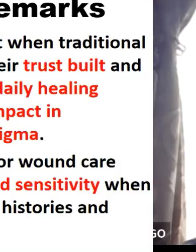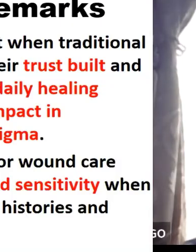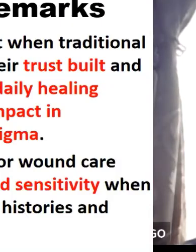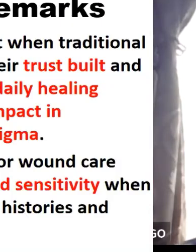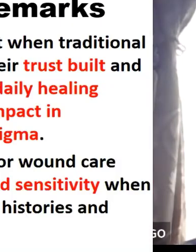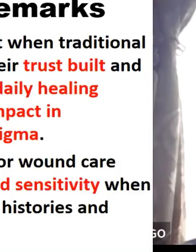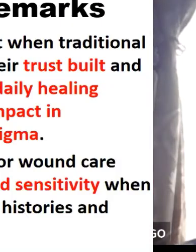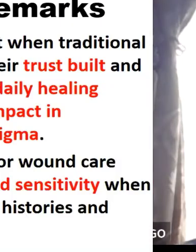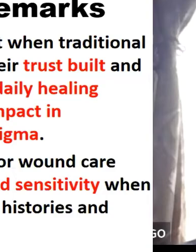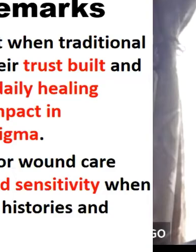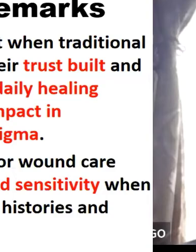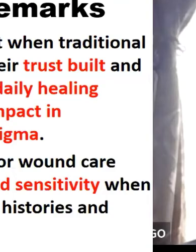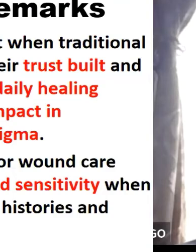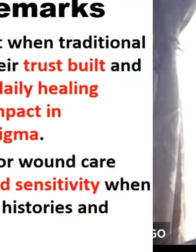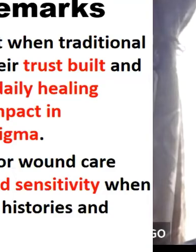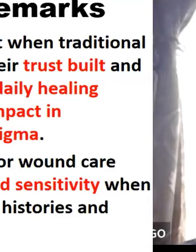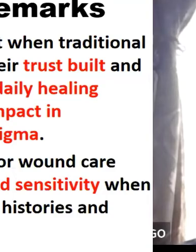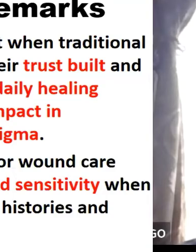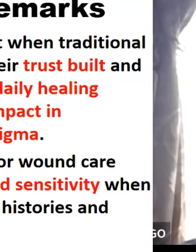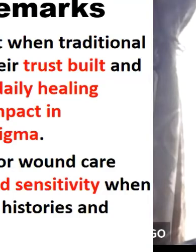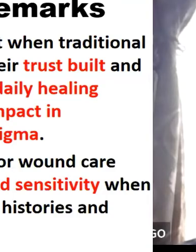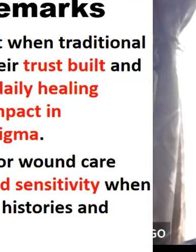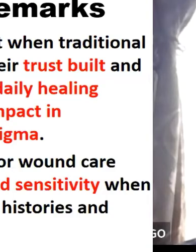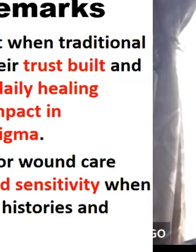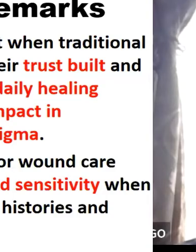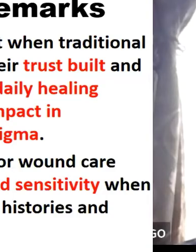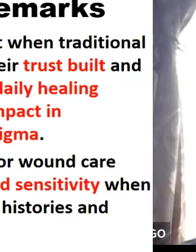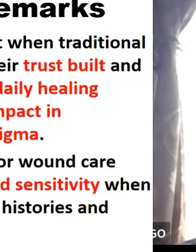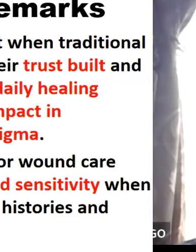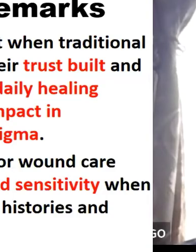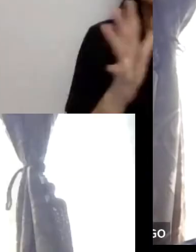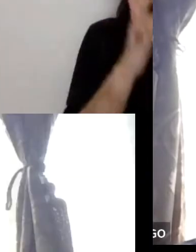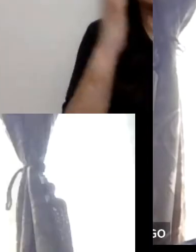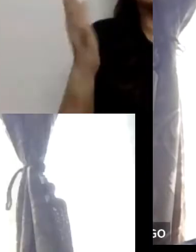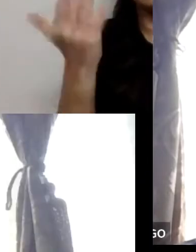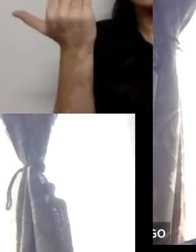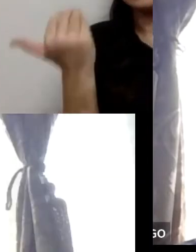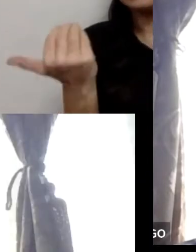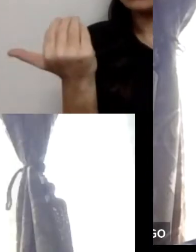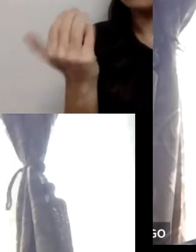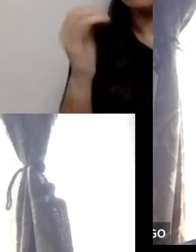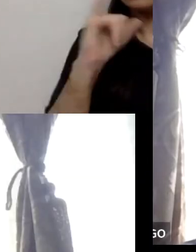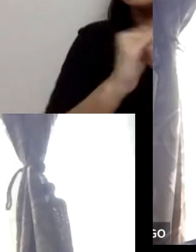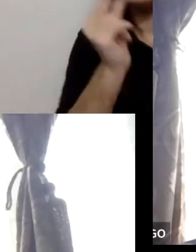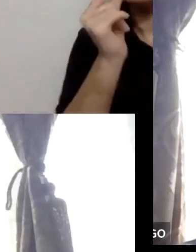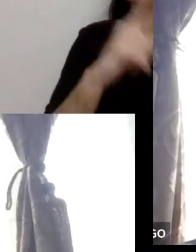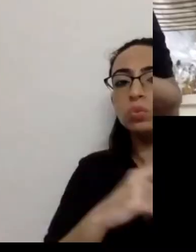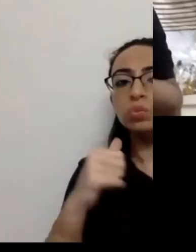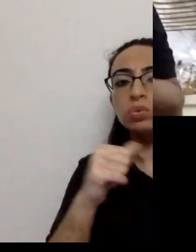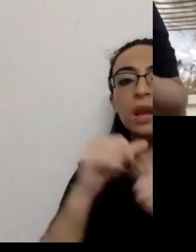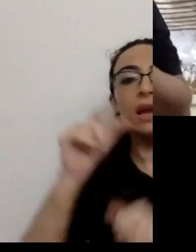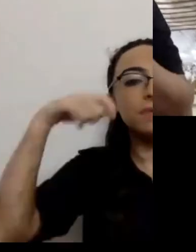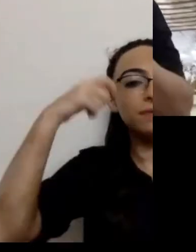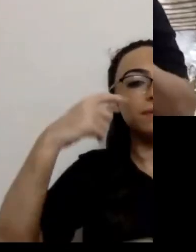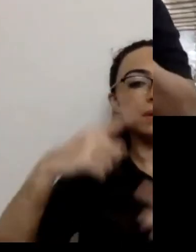very much, Dr. Lauis. And now, Suja, can you show the next film,